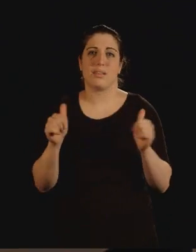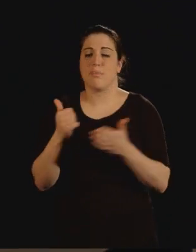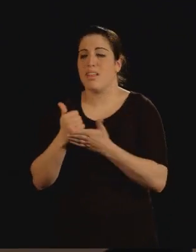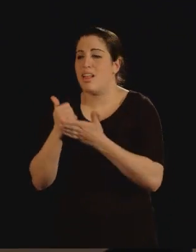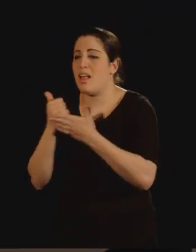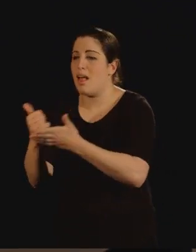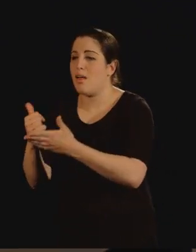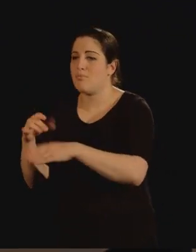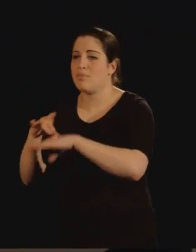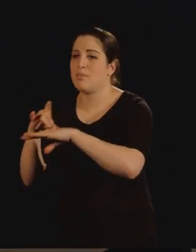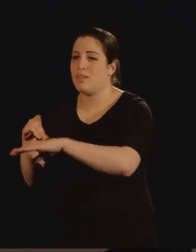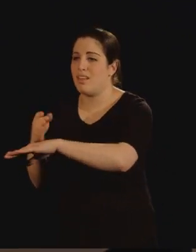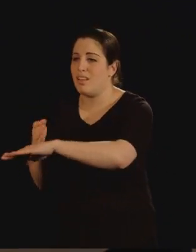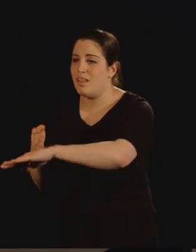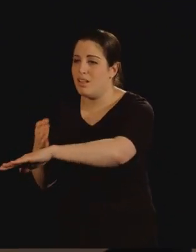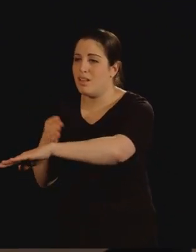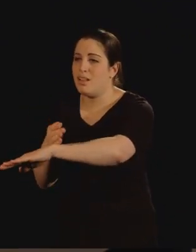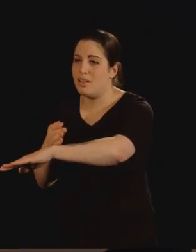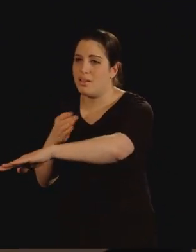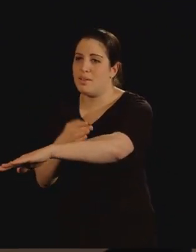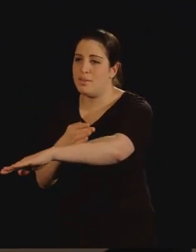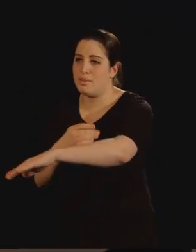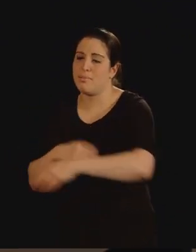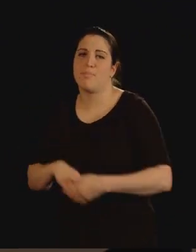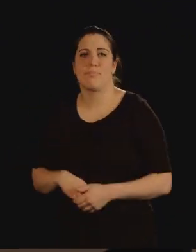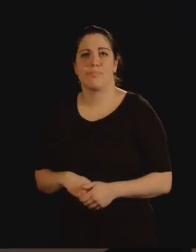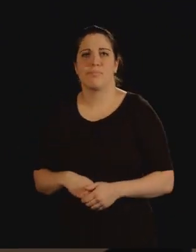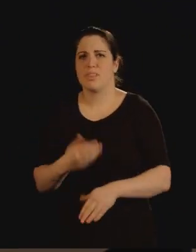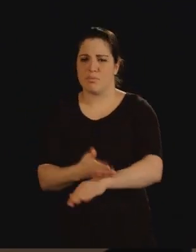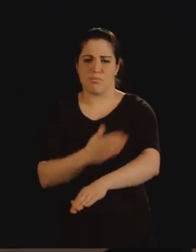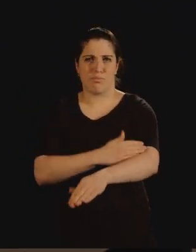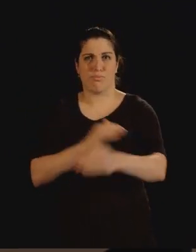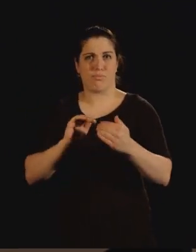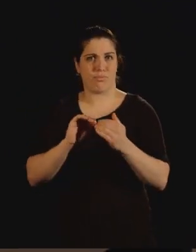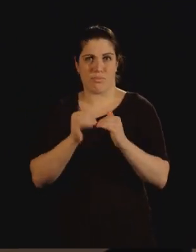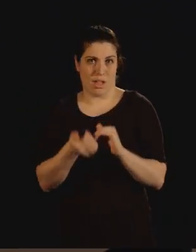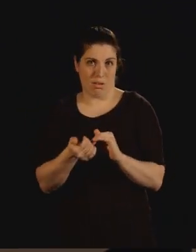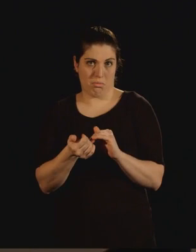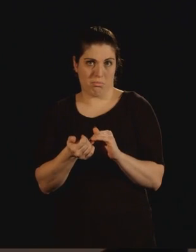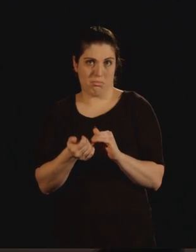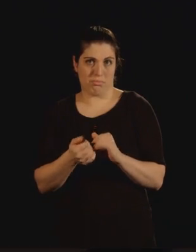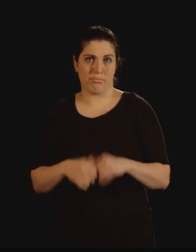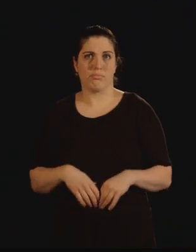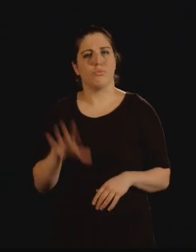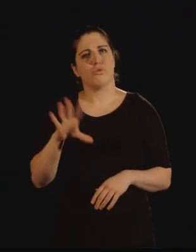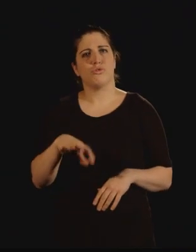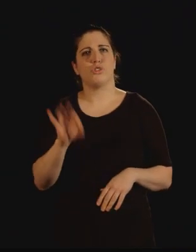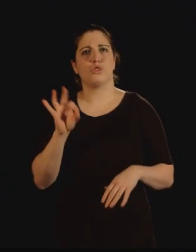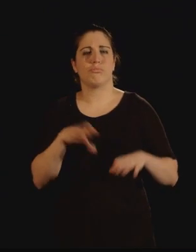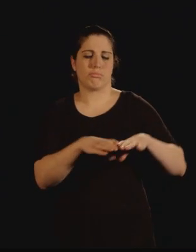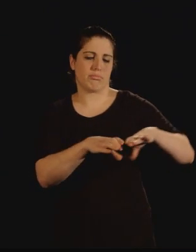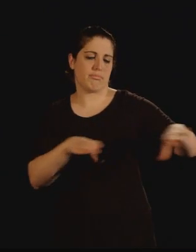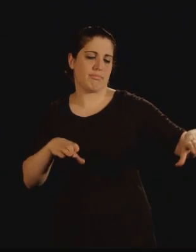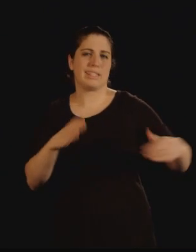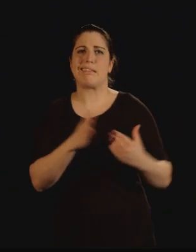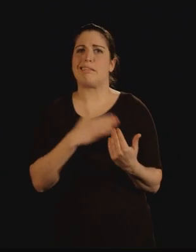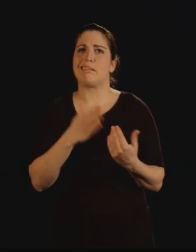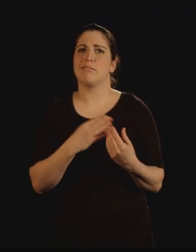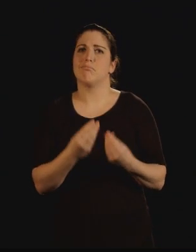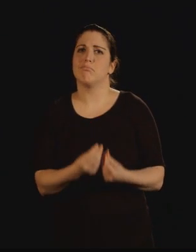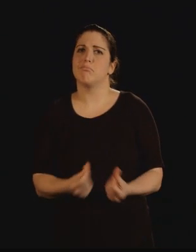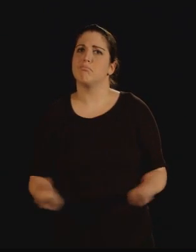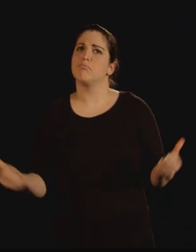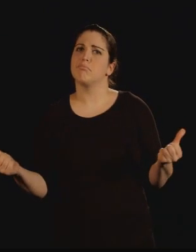planet? Some of the ways that we can leave a greener footprint are to choose a biodegradable